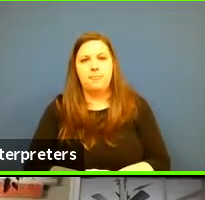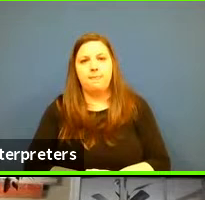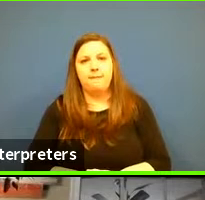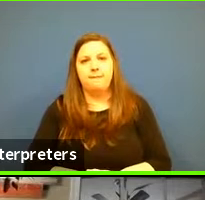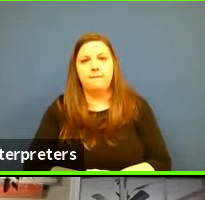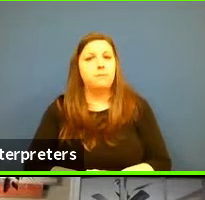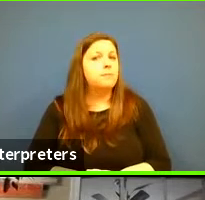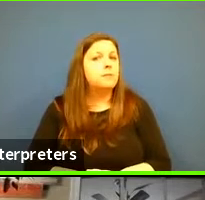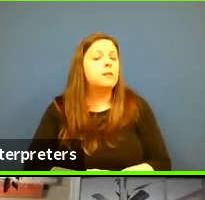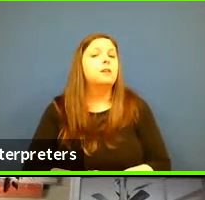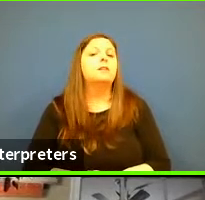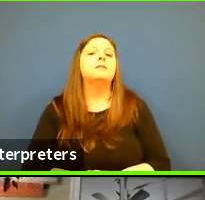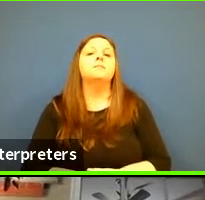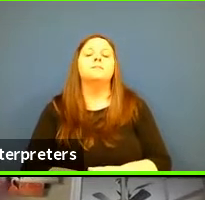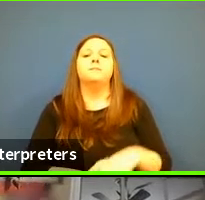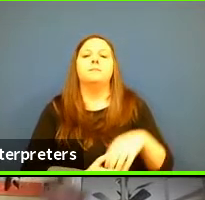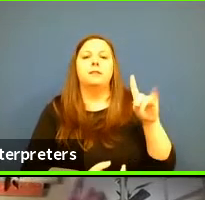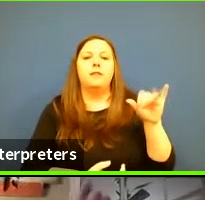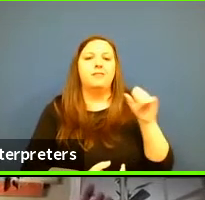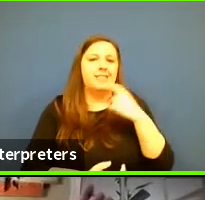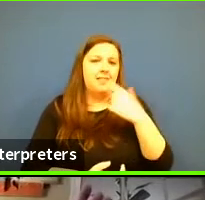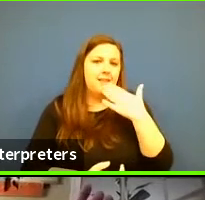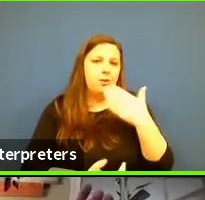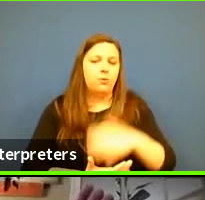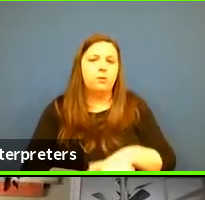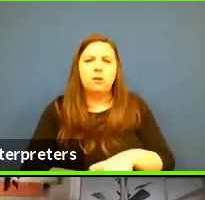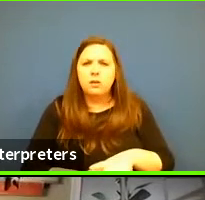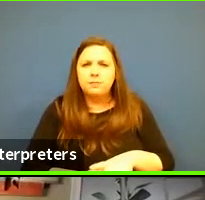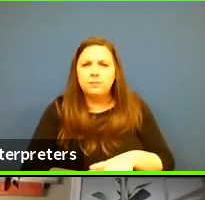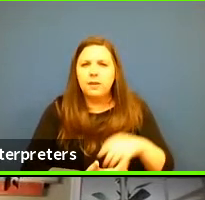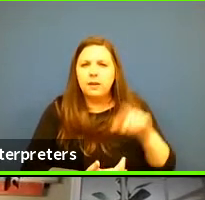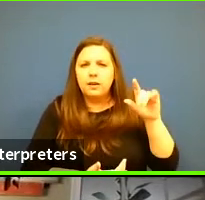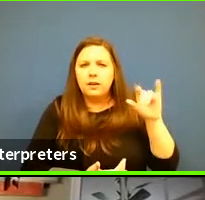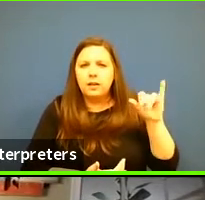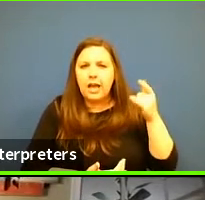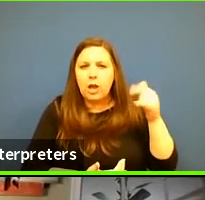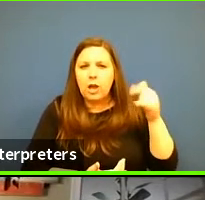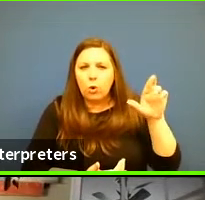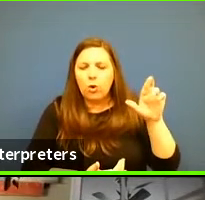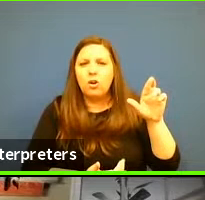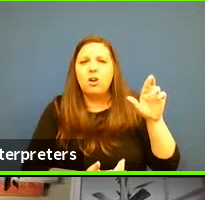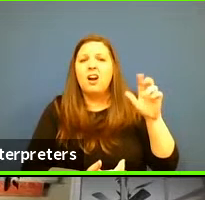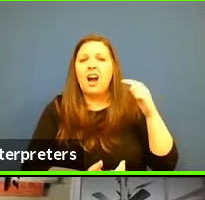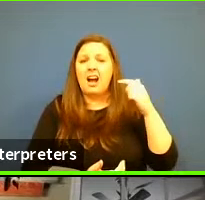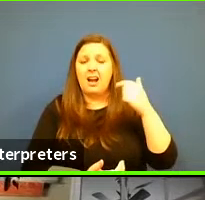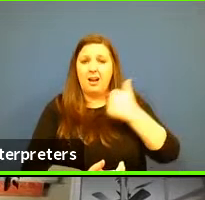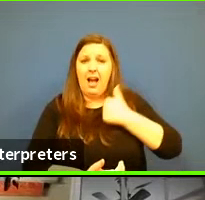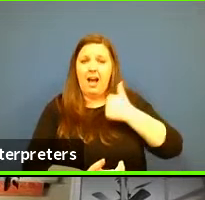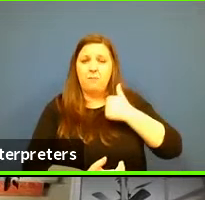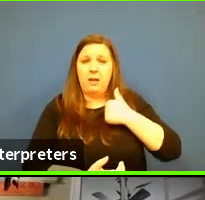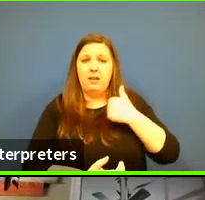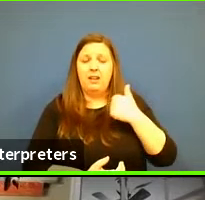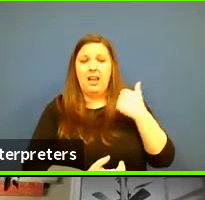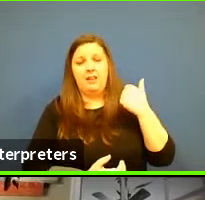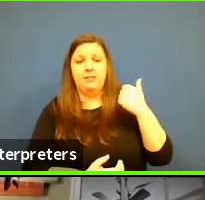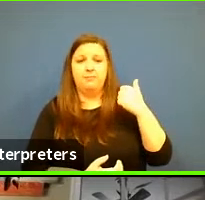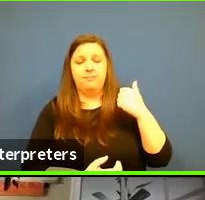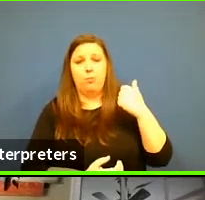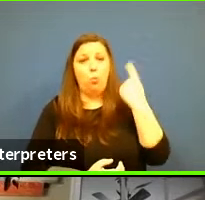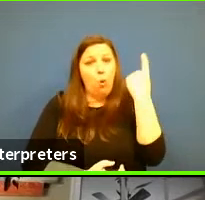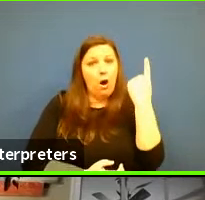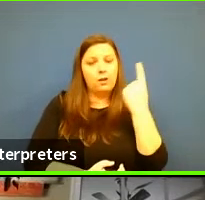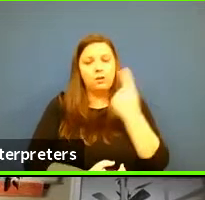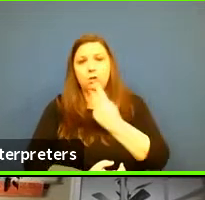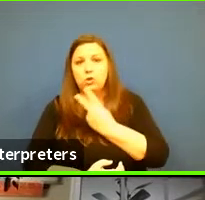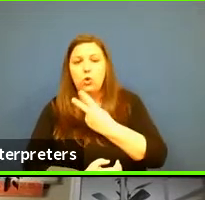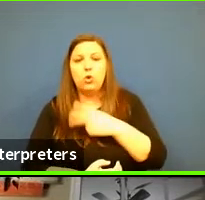Thank you, Mr. Pruitt. Yeah, I've been the one or two virtual members on a panel that's happening up in DC, and you're just not